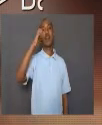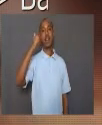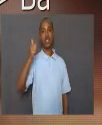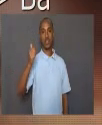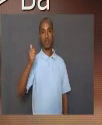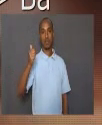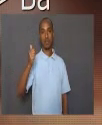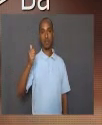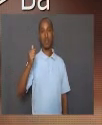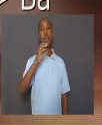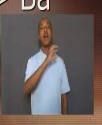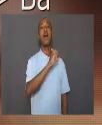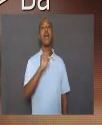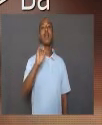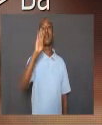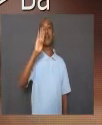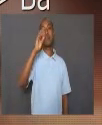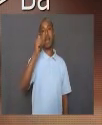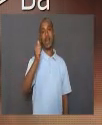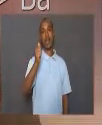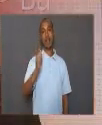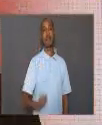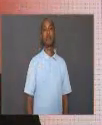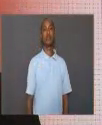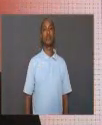calcium, and barium.